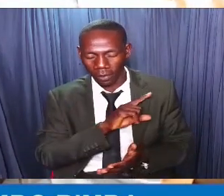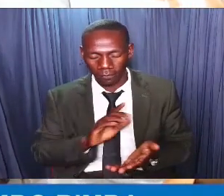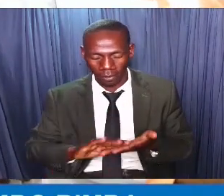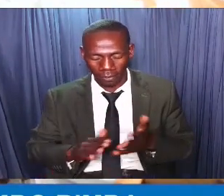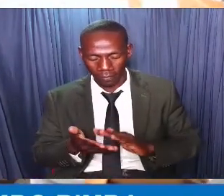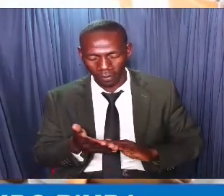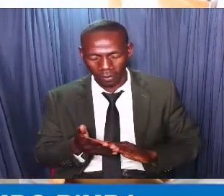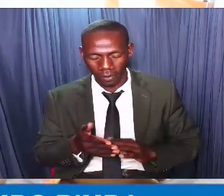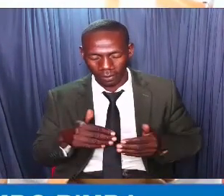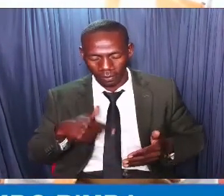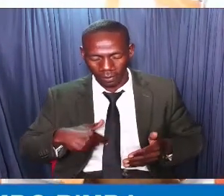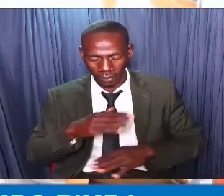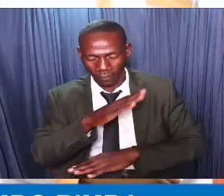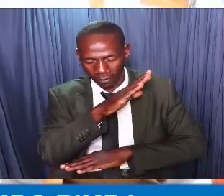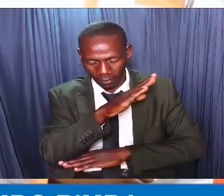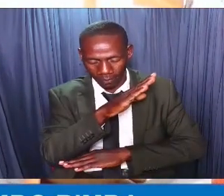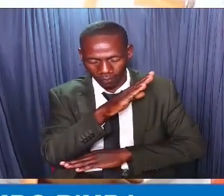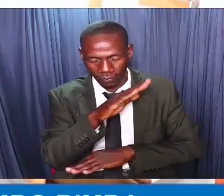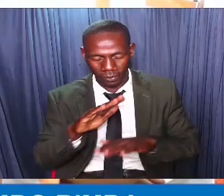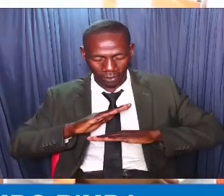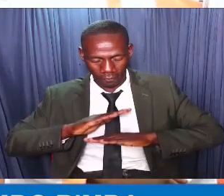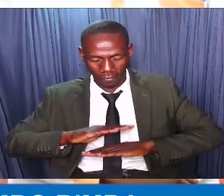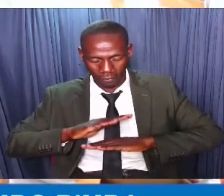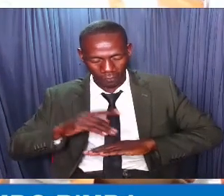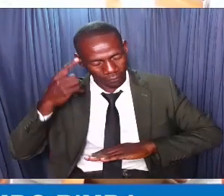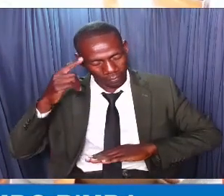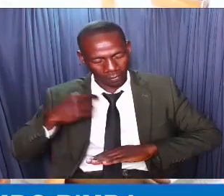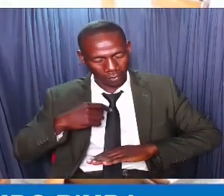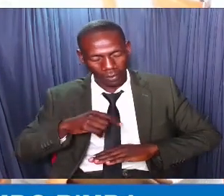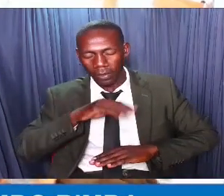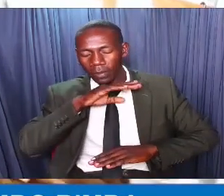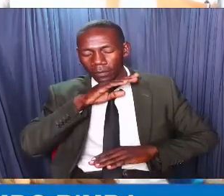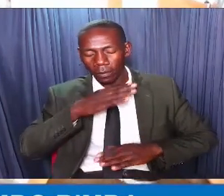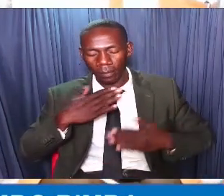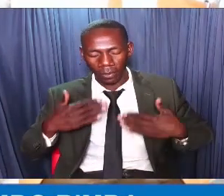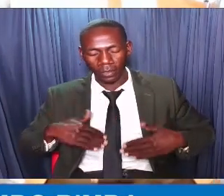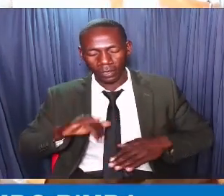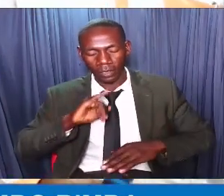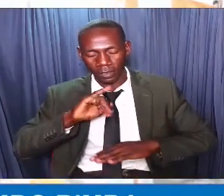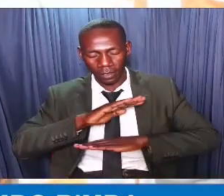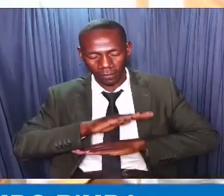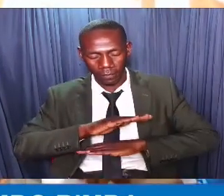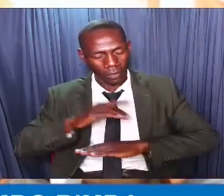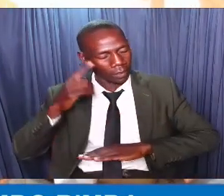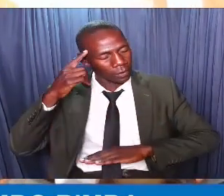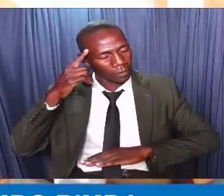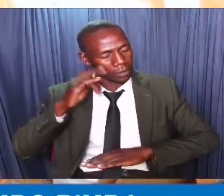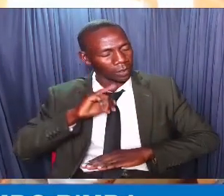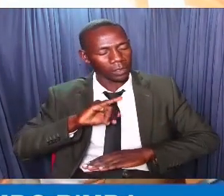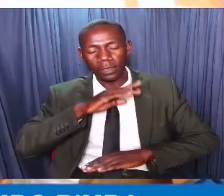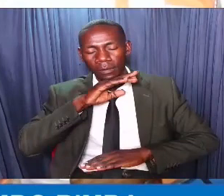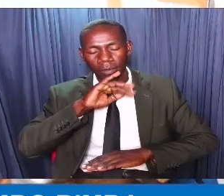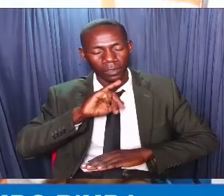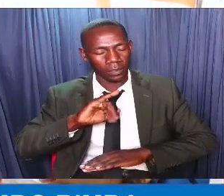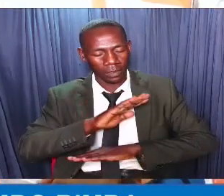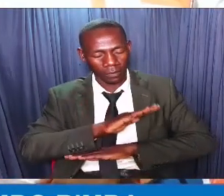Lord forgive me. Wa leo, this afternoon, imetosha. It's enough for me. Nimechafua mwili wangu, imetosha. I've defiled my body enough. Mawazo yangu yamekuwa machafu, imetosha. My